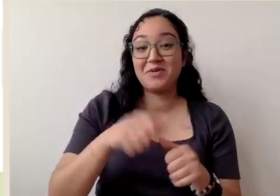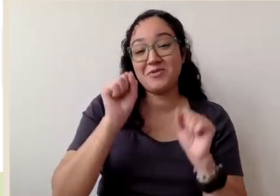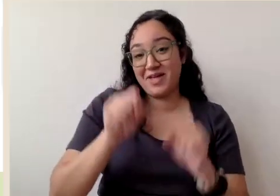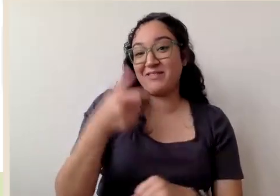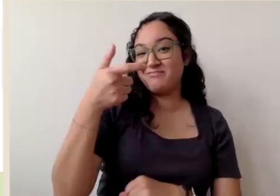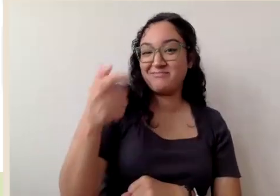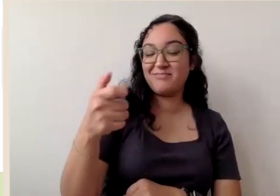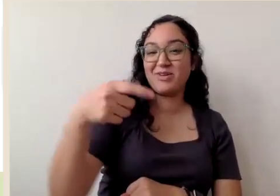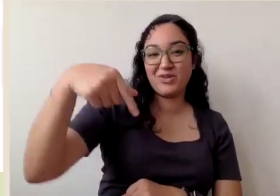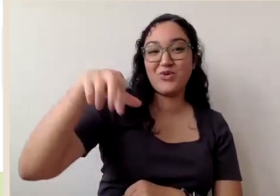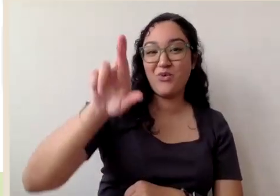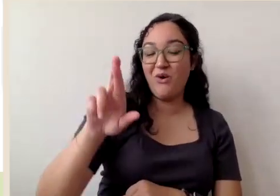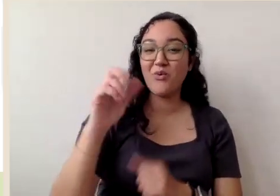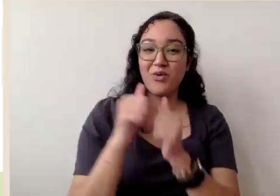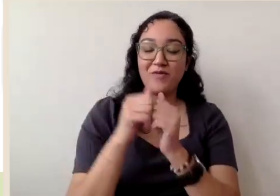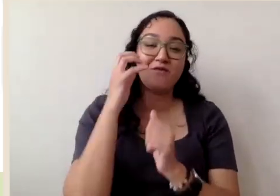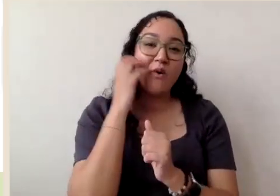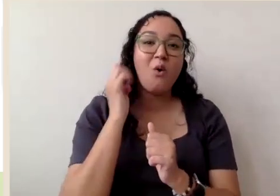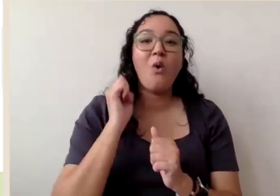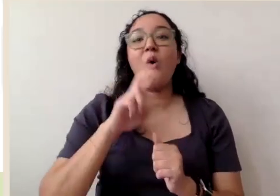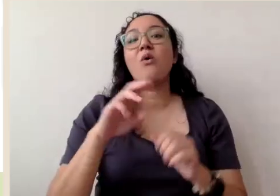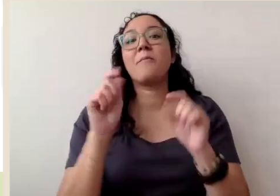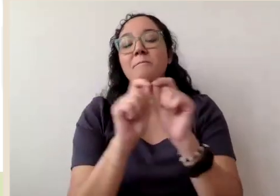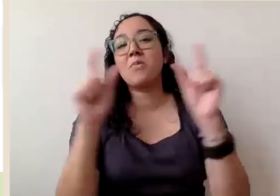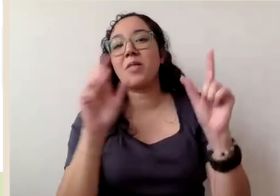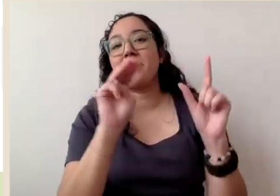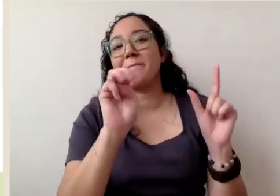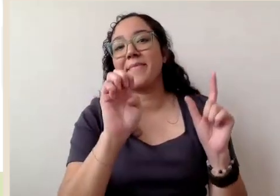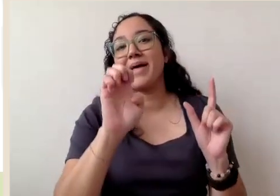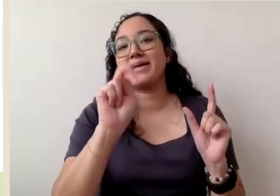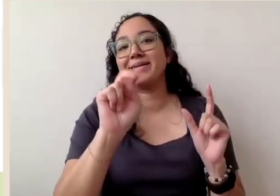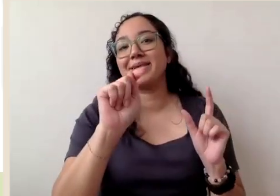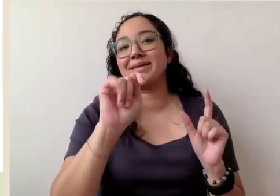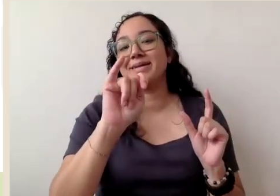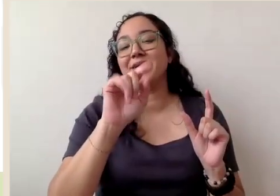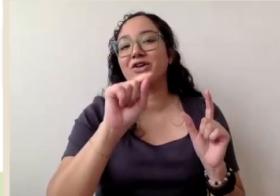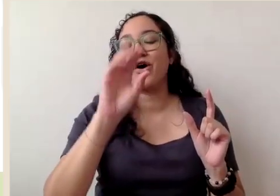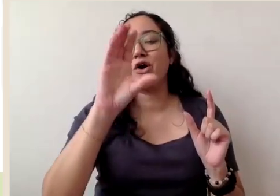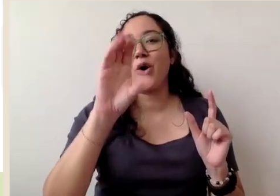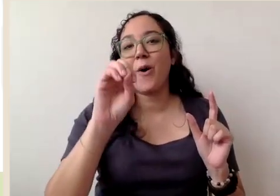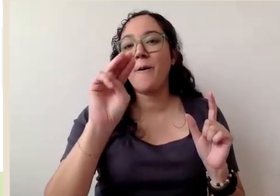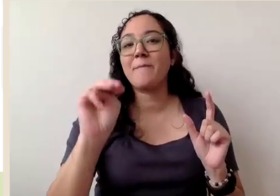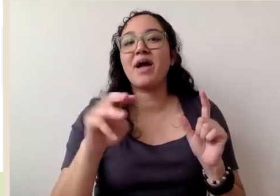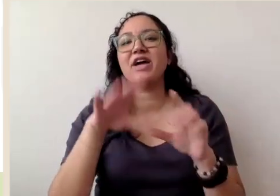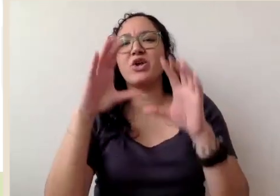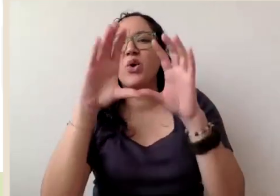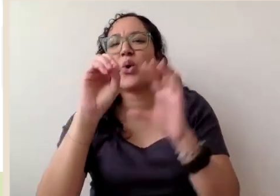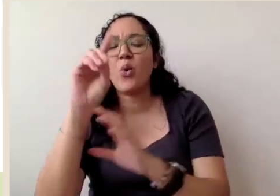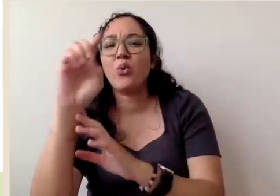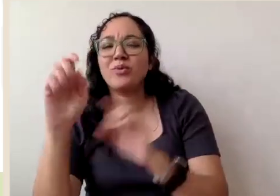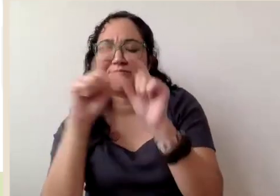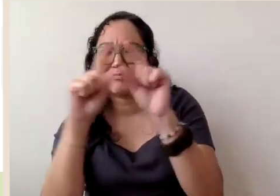QR code with your phone. You can also go to menti.com and enter the code below on your computer. I also see